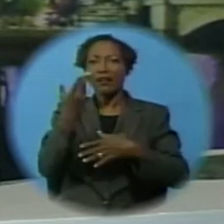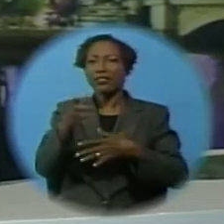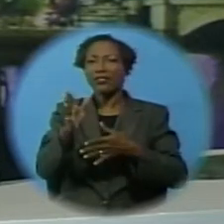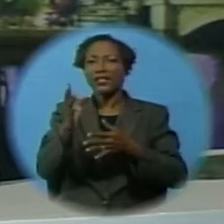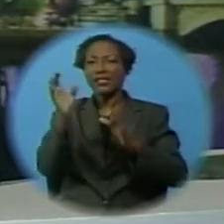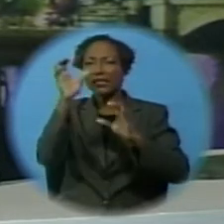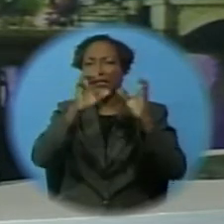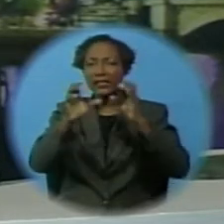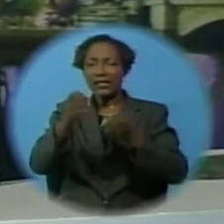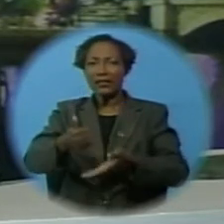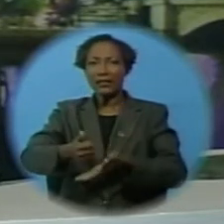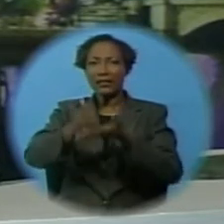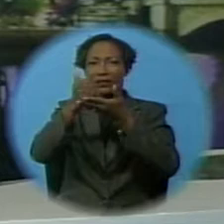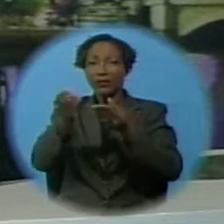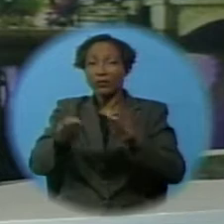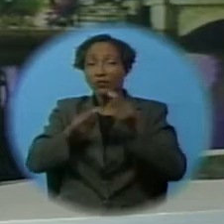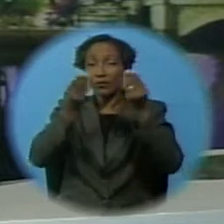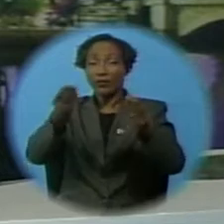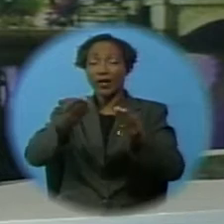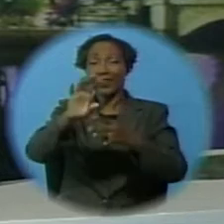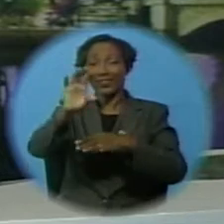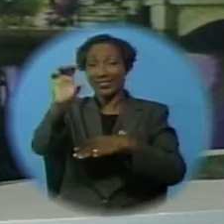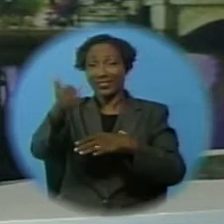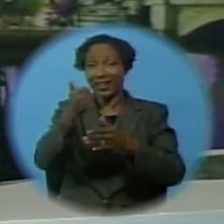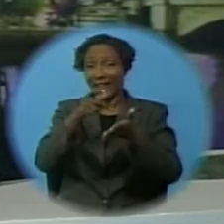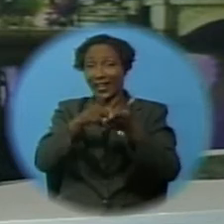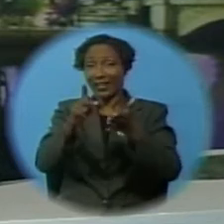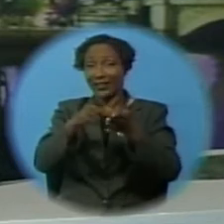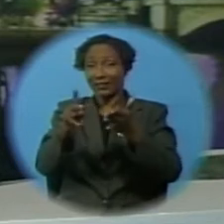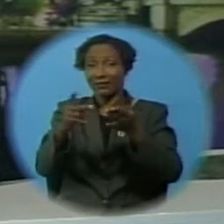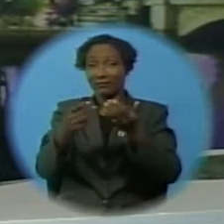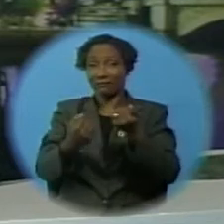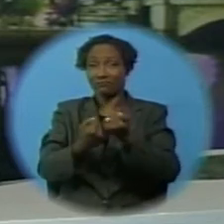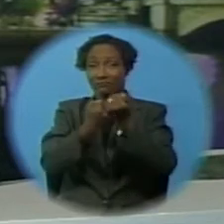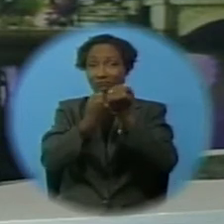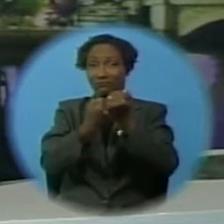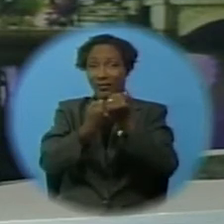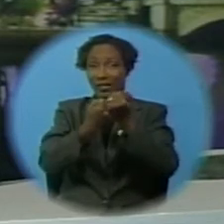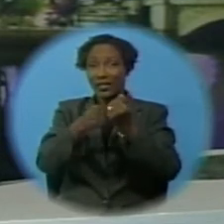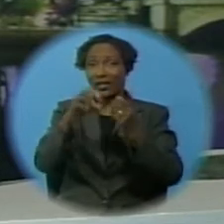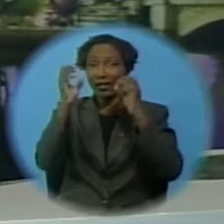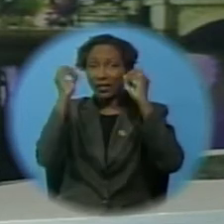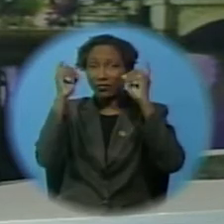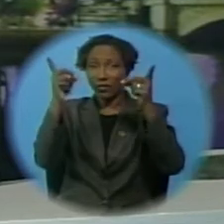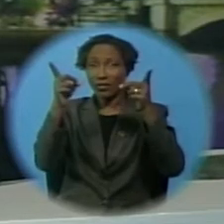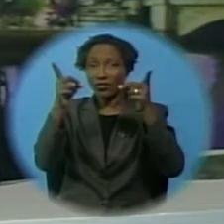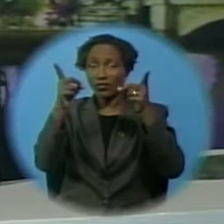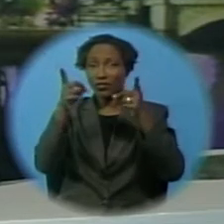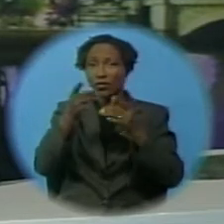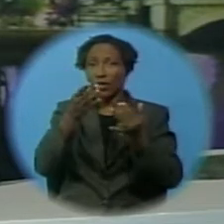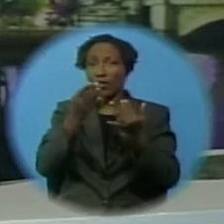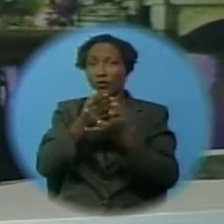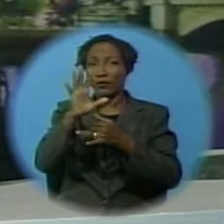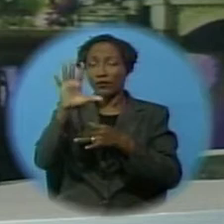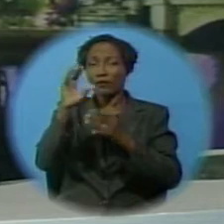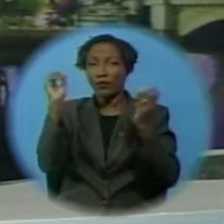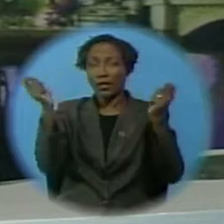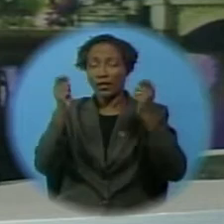it provide 10 scholarships. These scholarships will be awarded through the campus's 50th Anniversary Scholarship